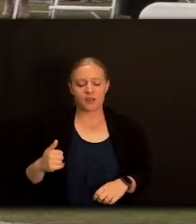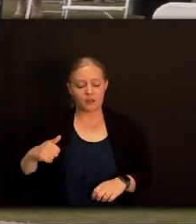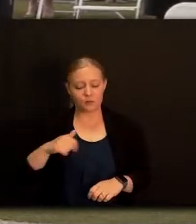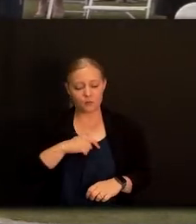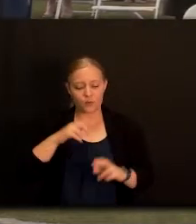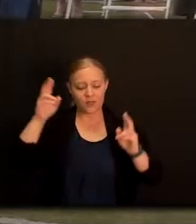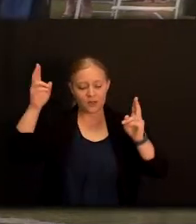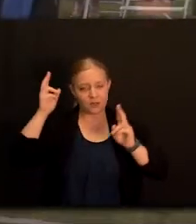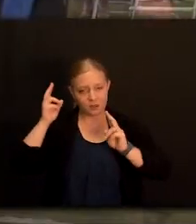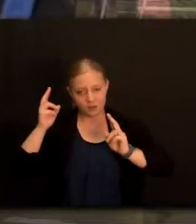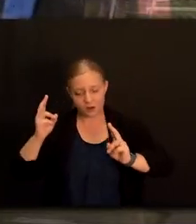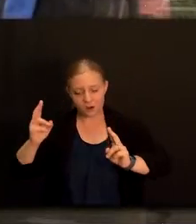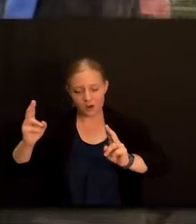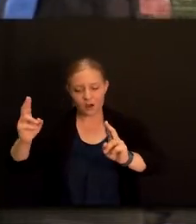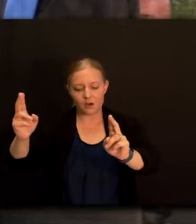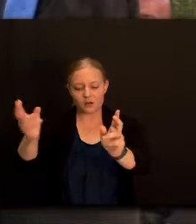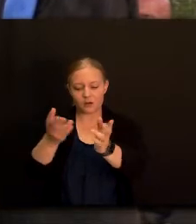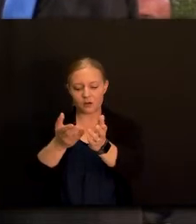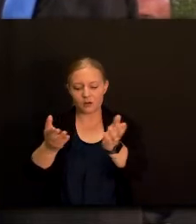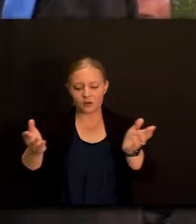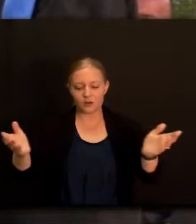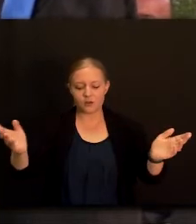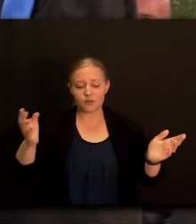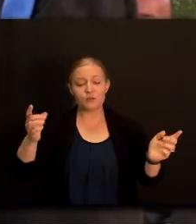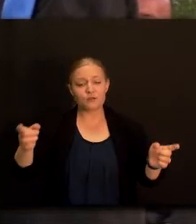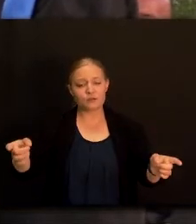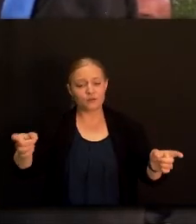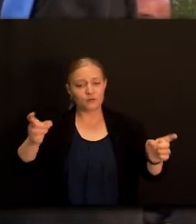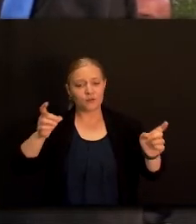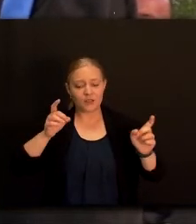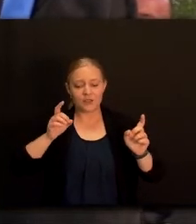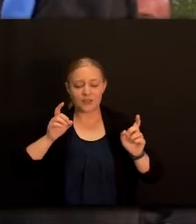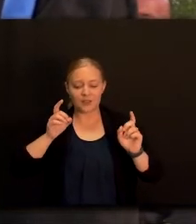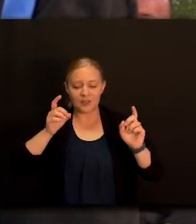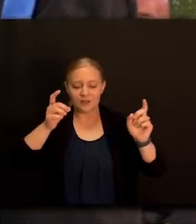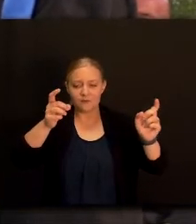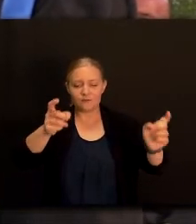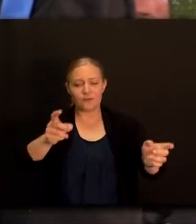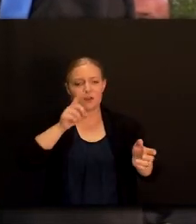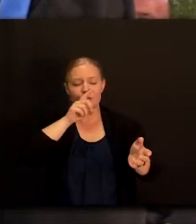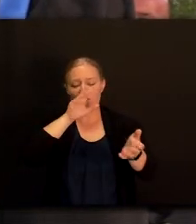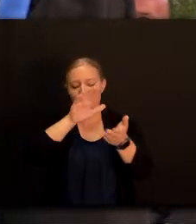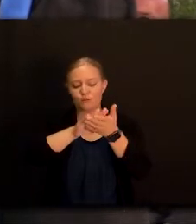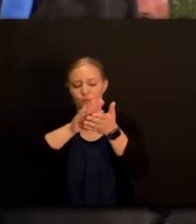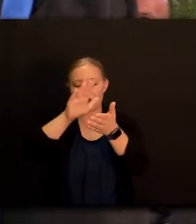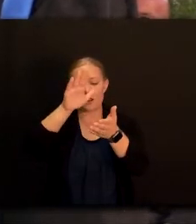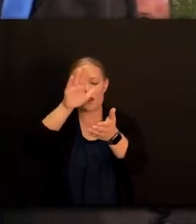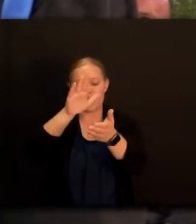cry. We honor you and give you